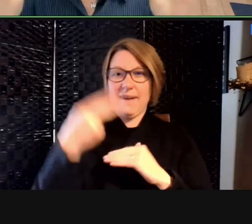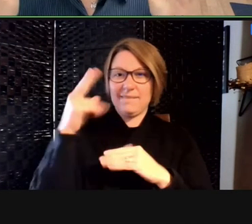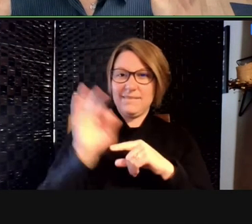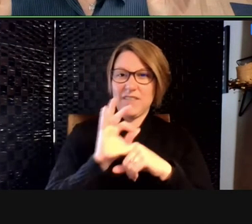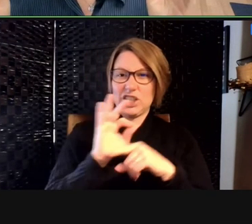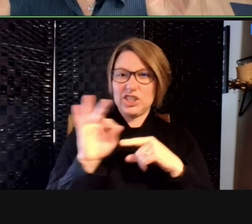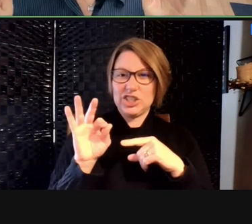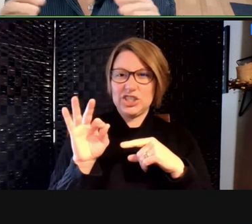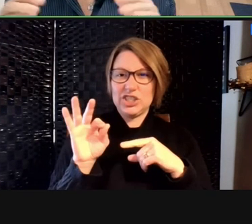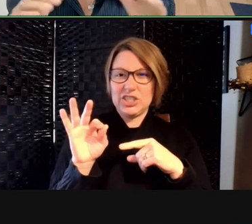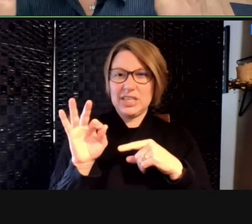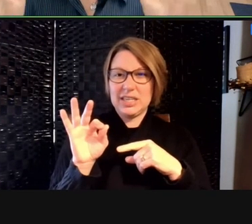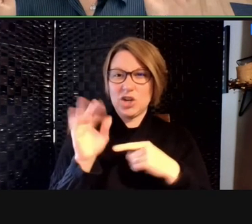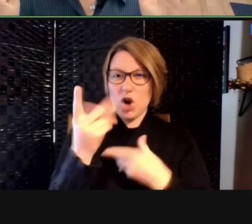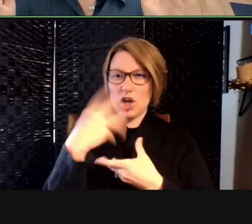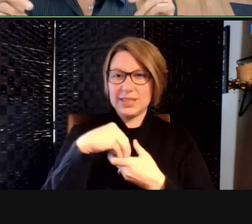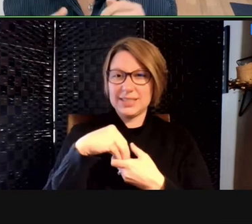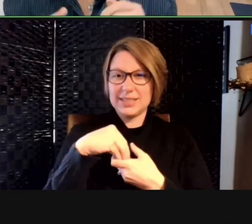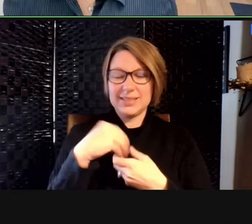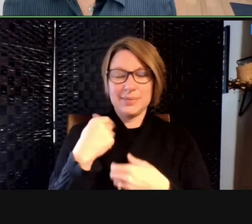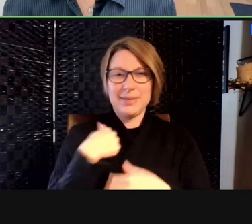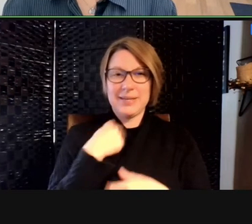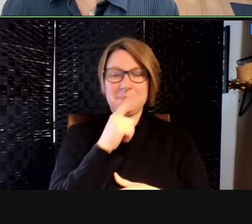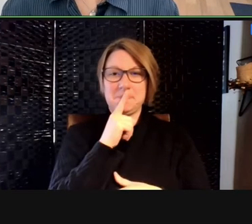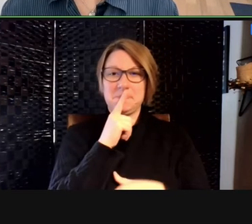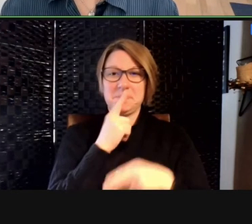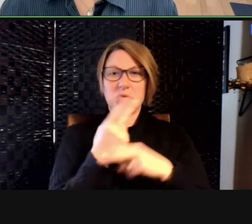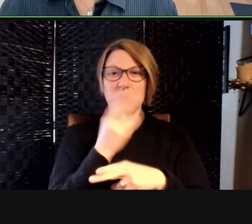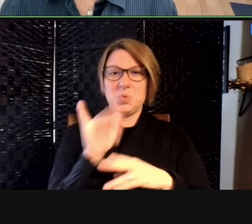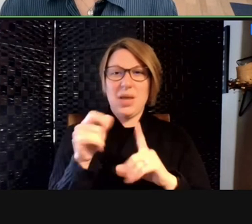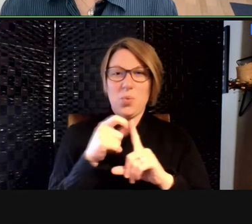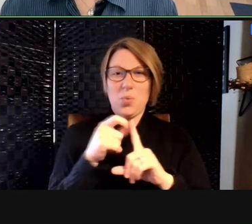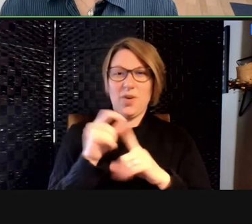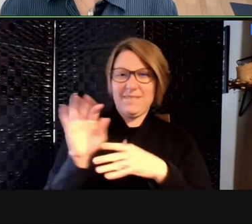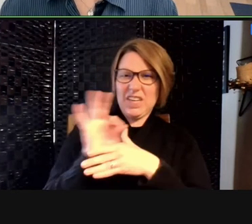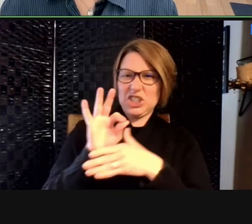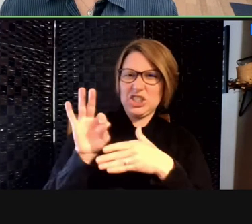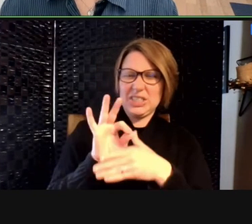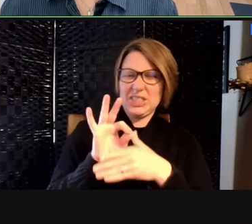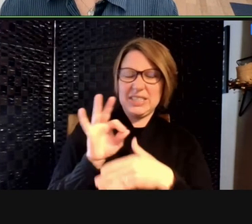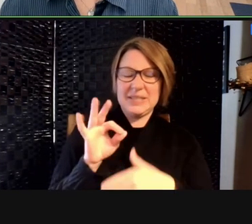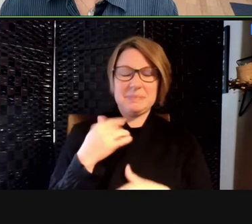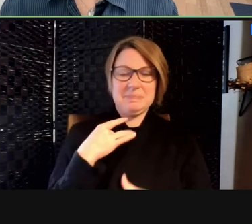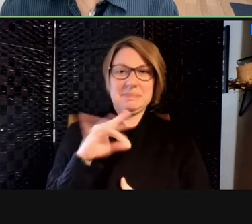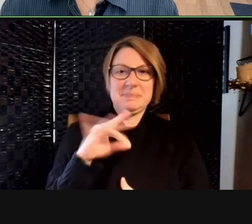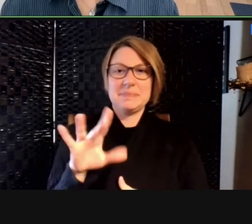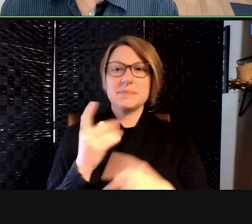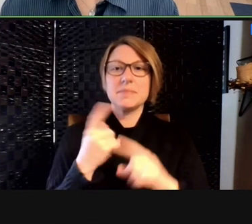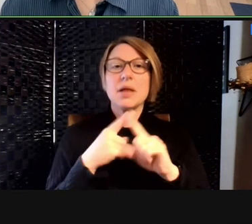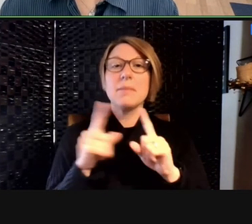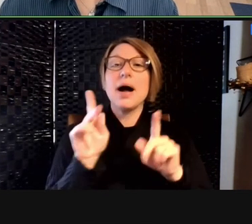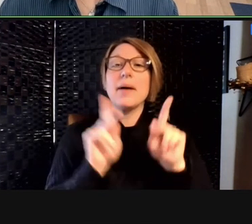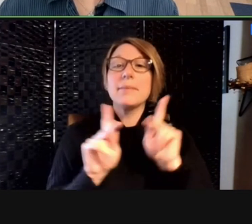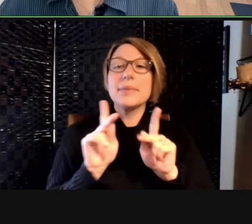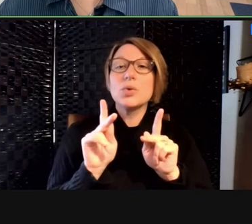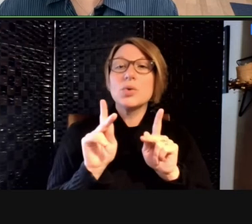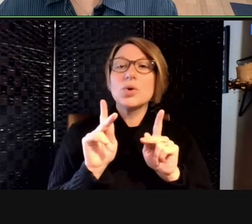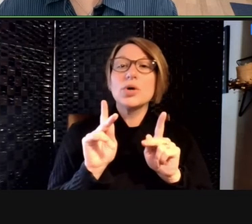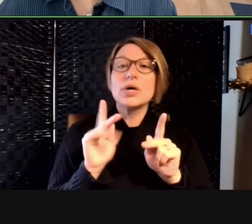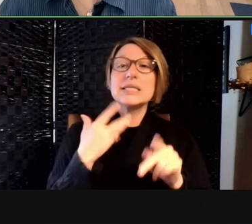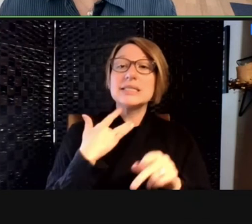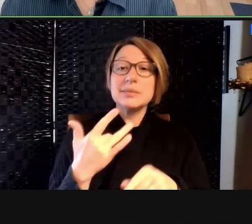don't ever use those words, functioning, like that, but it's people that typically had